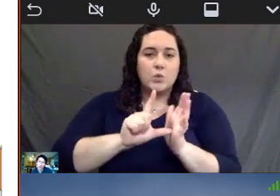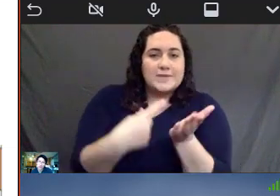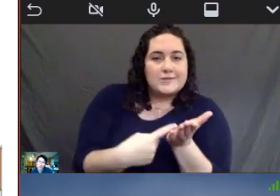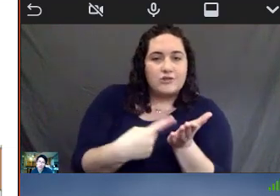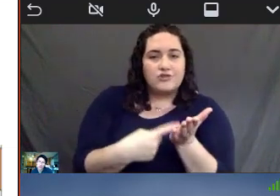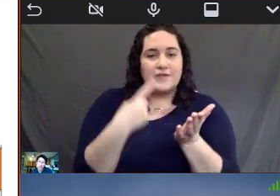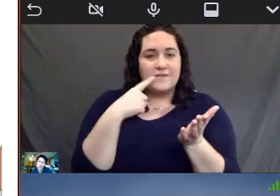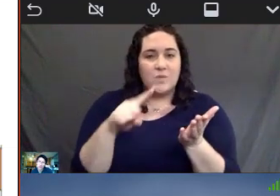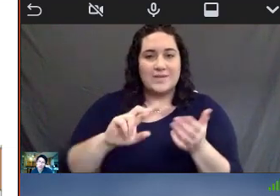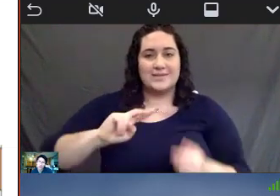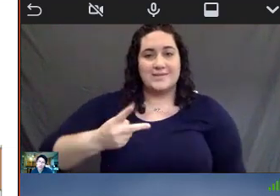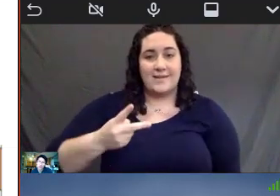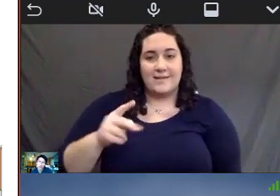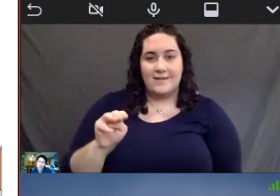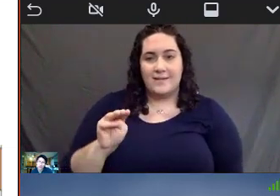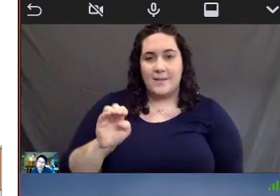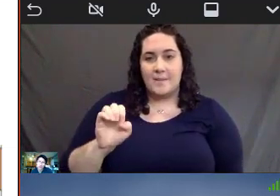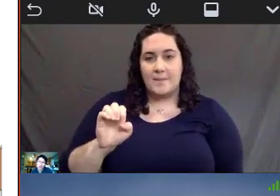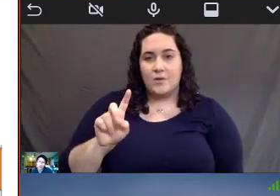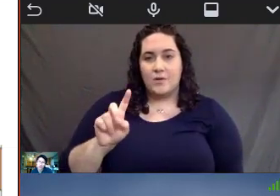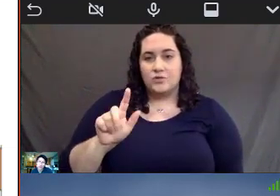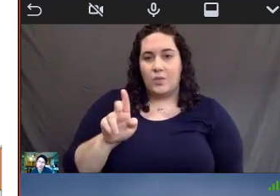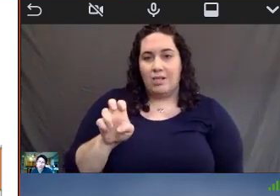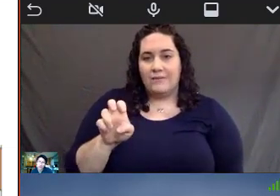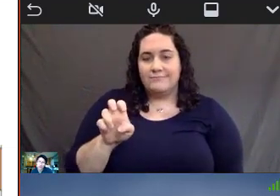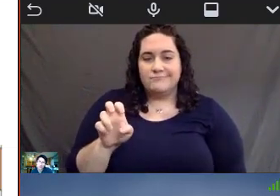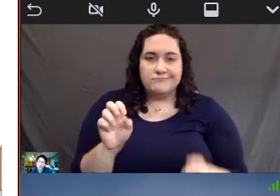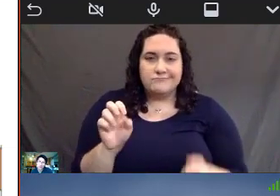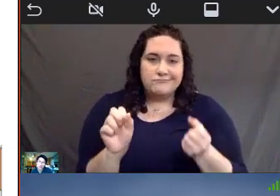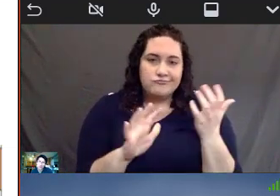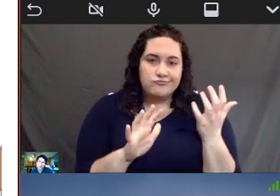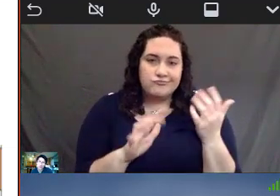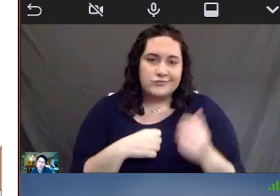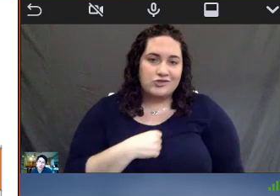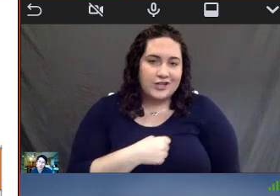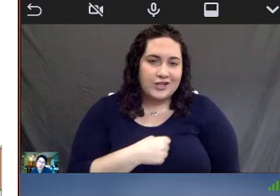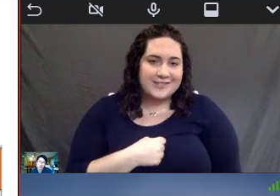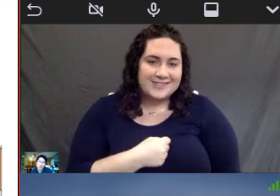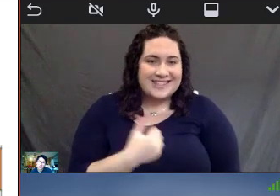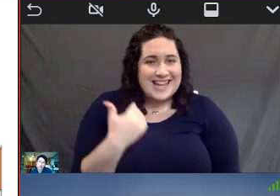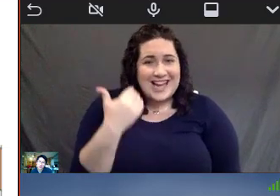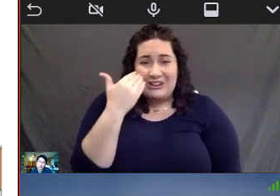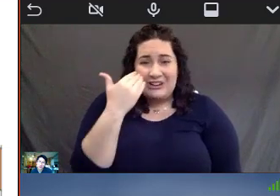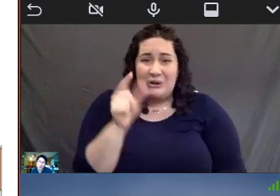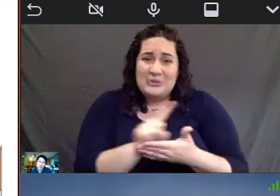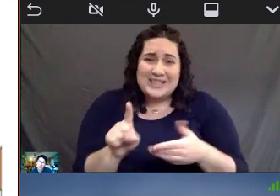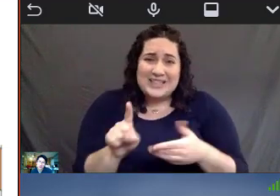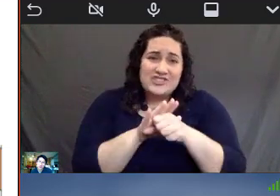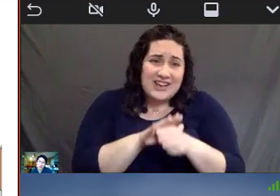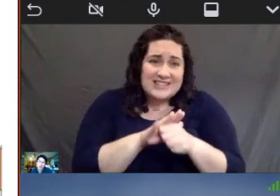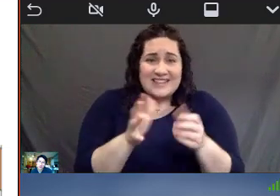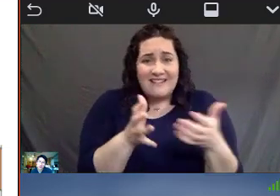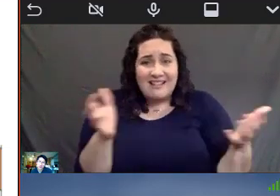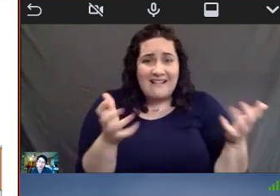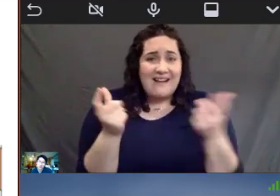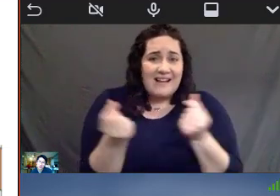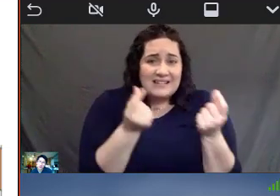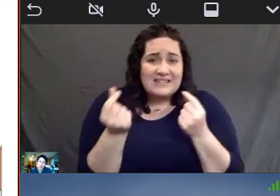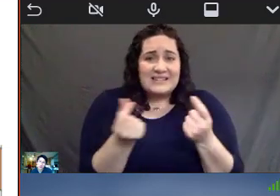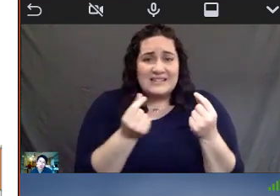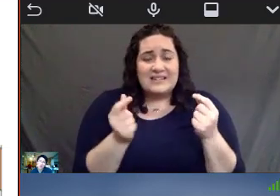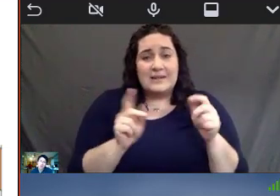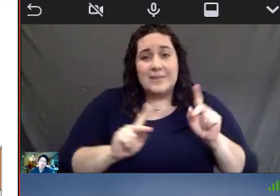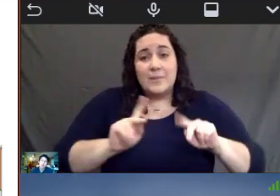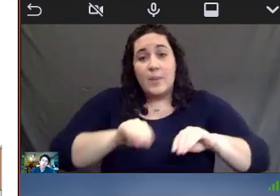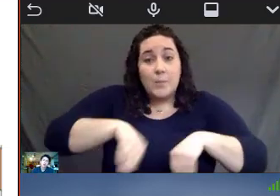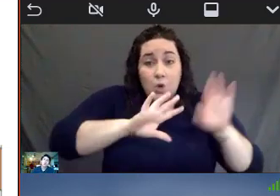everyone to kind of, well, hopefully, I know it's been a stressful week, probably, you know, a lot of people moving around and you know, trying